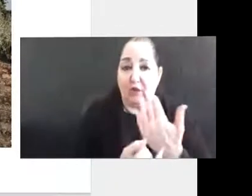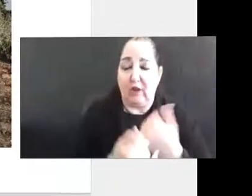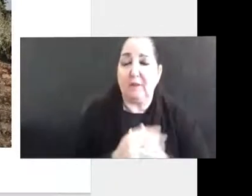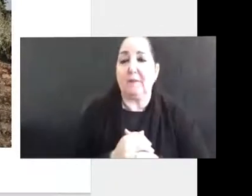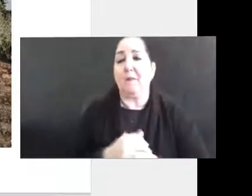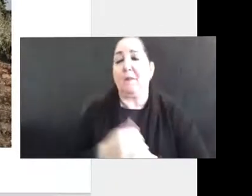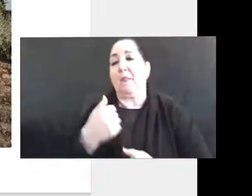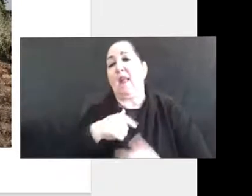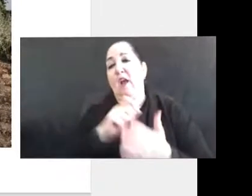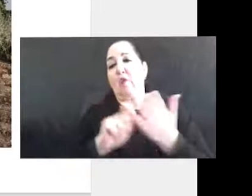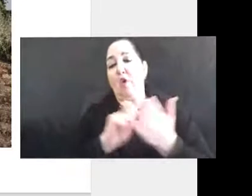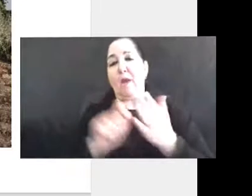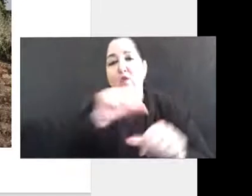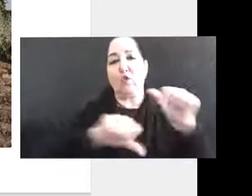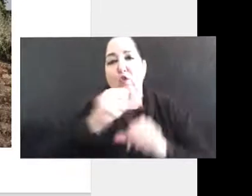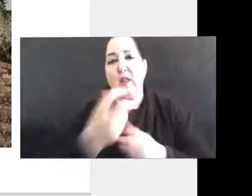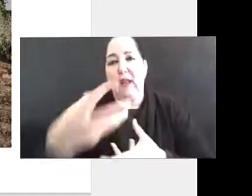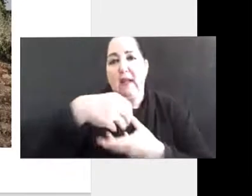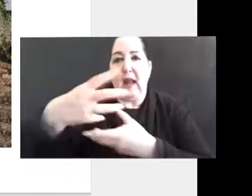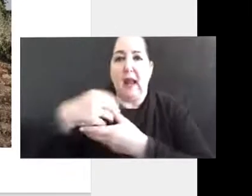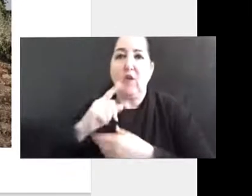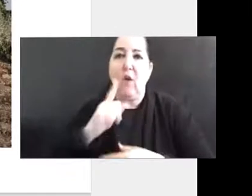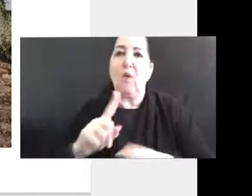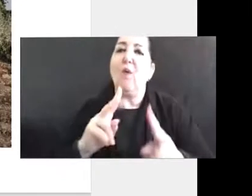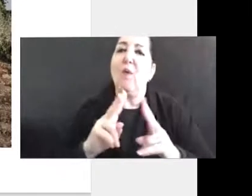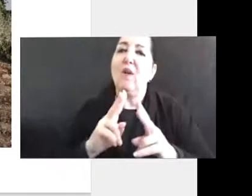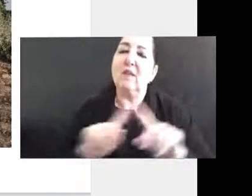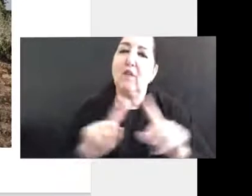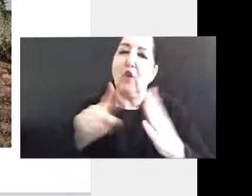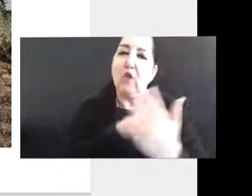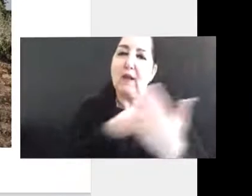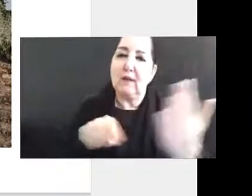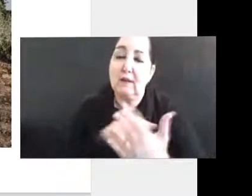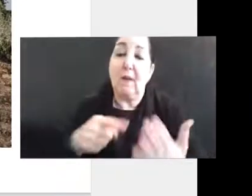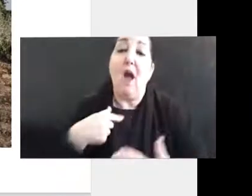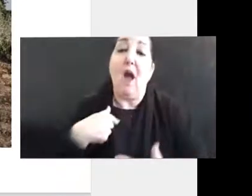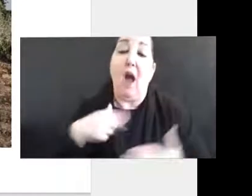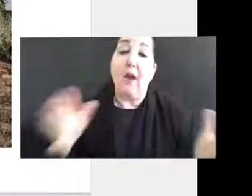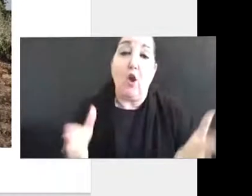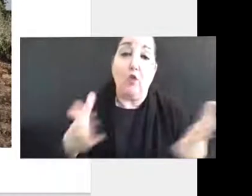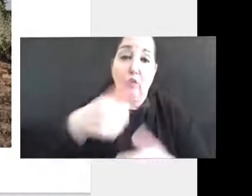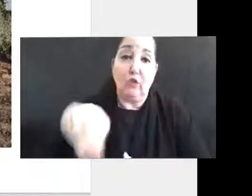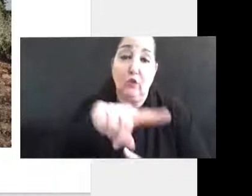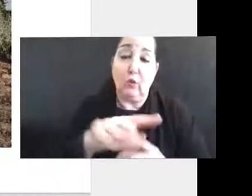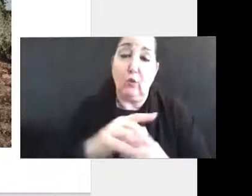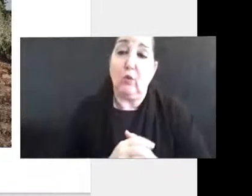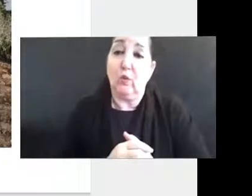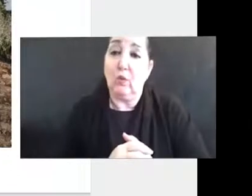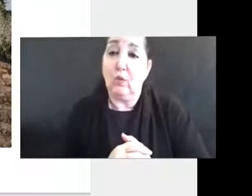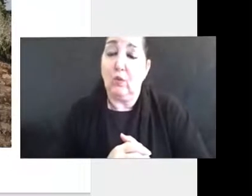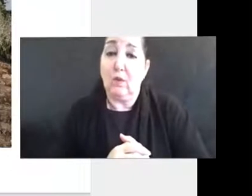of Socially Engaged Art Criticism. So I encourage you, given